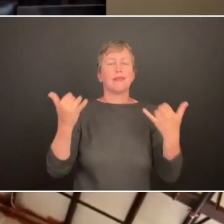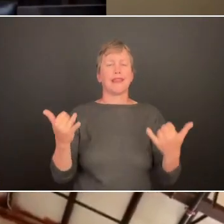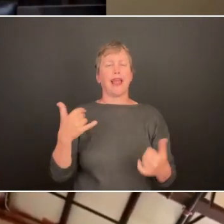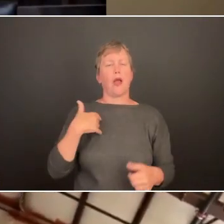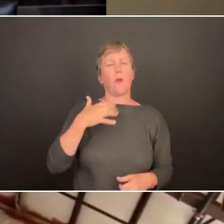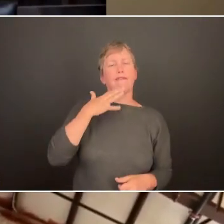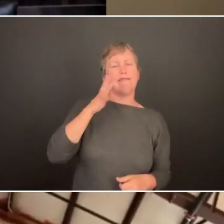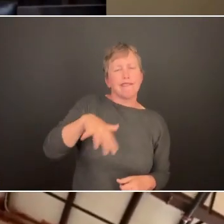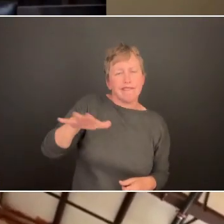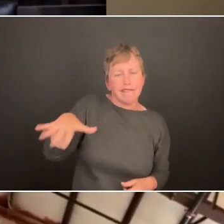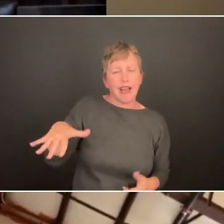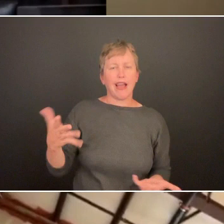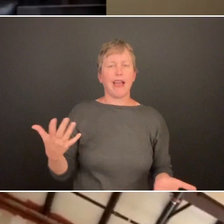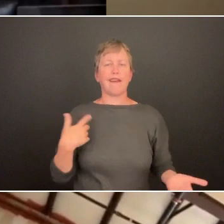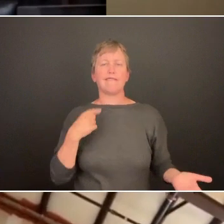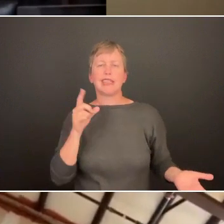partners.